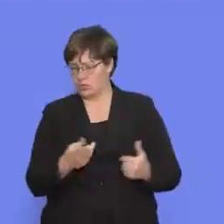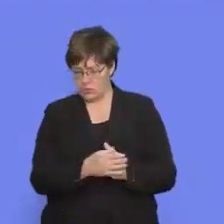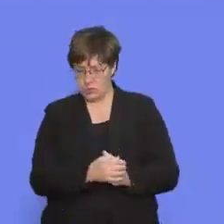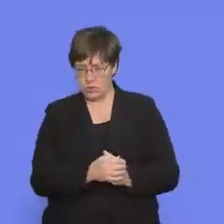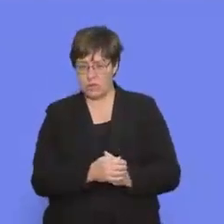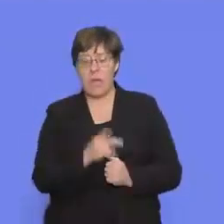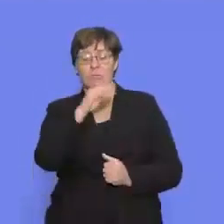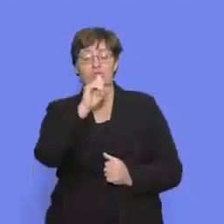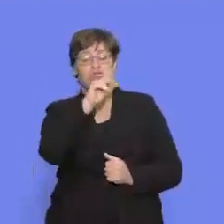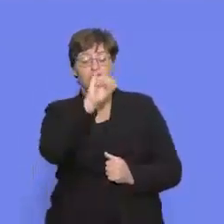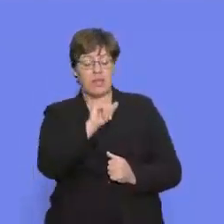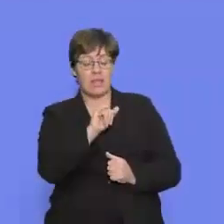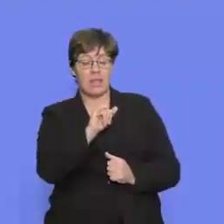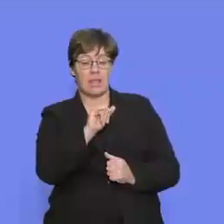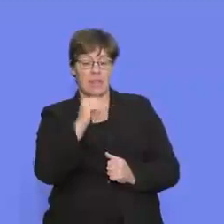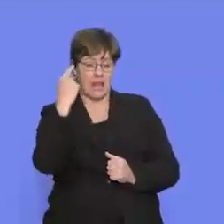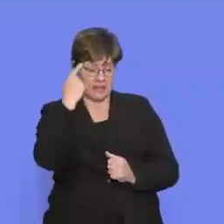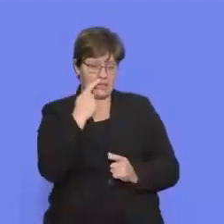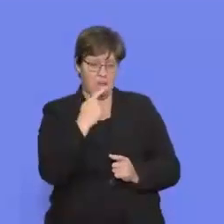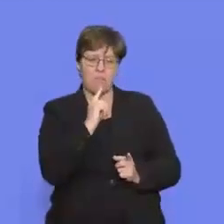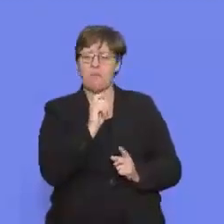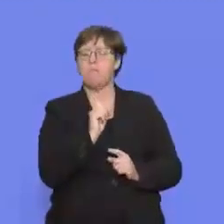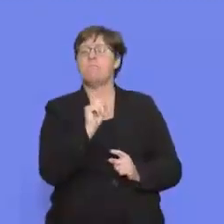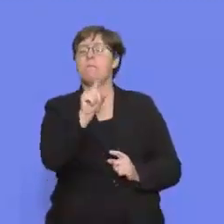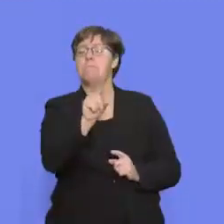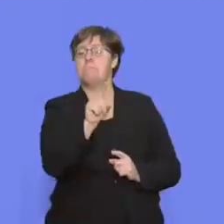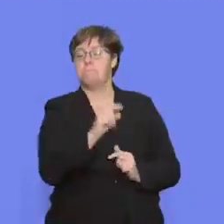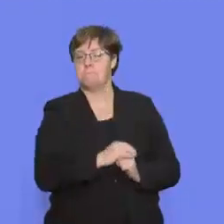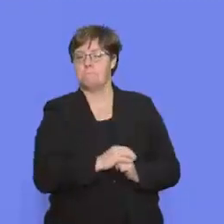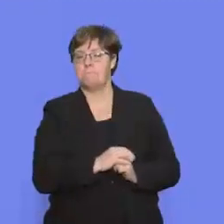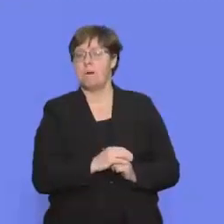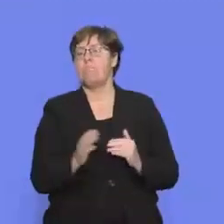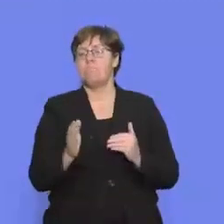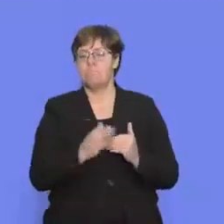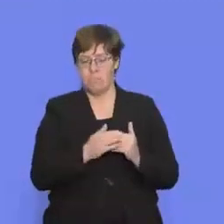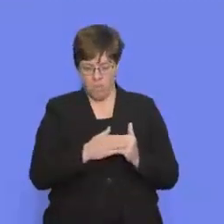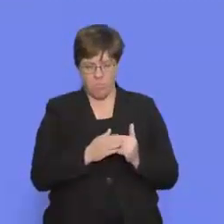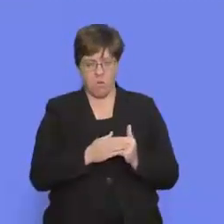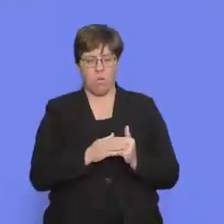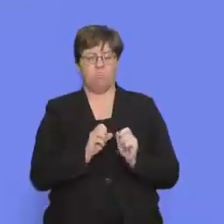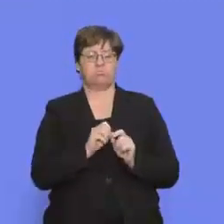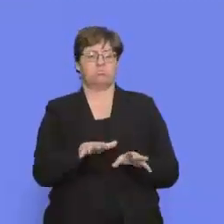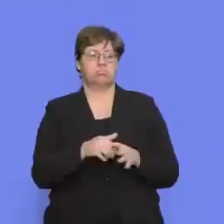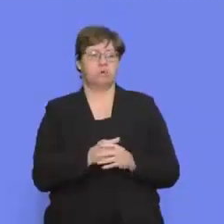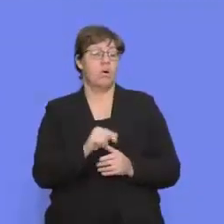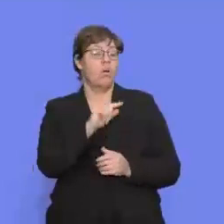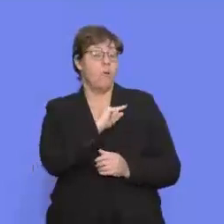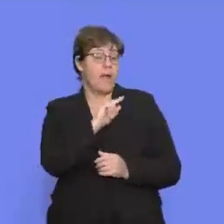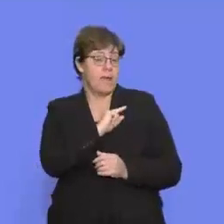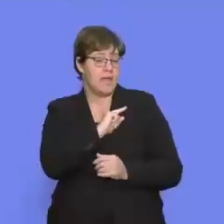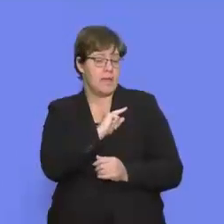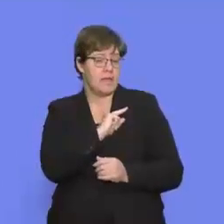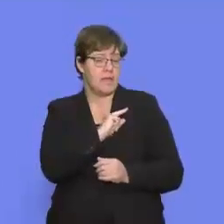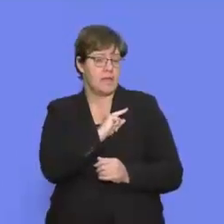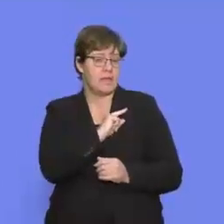will secrete more because we've got less water